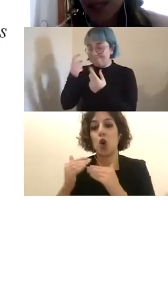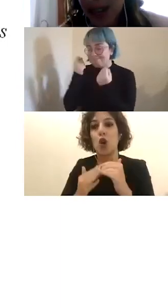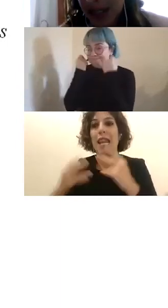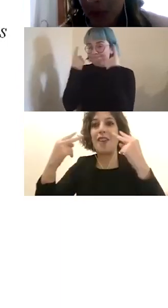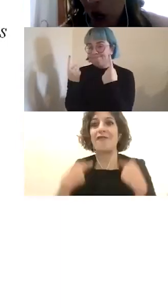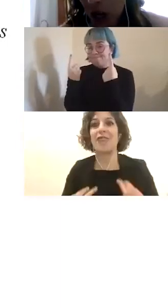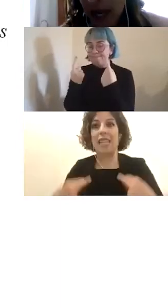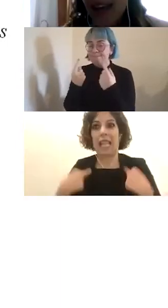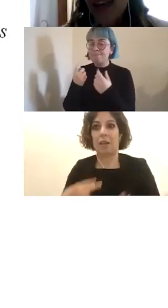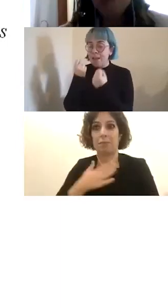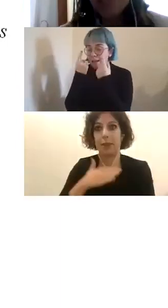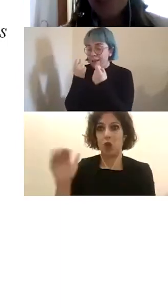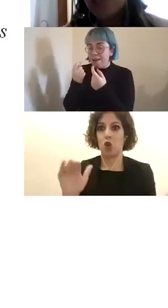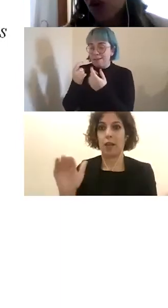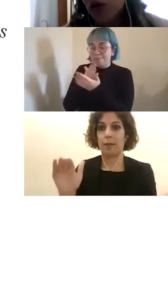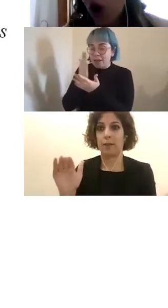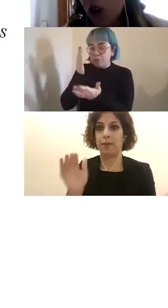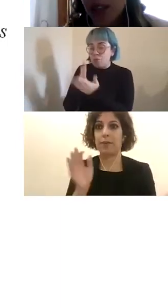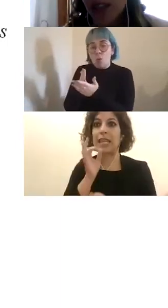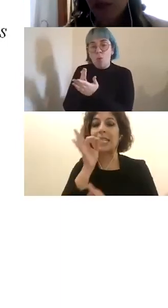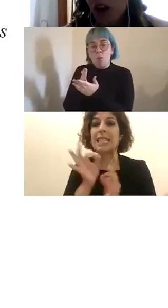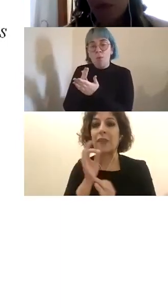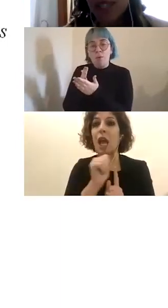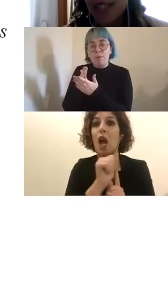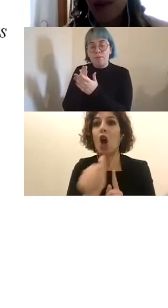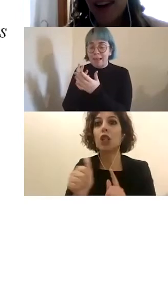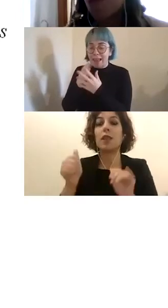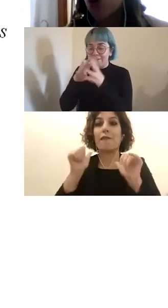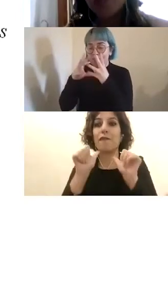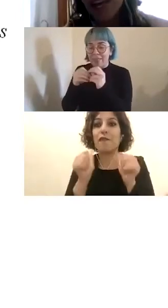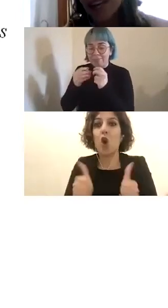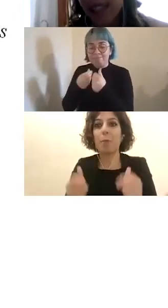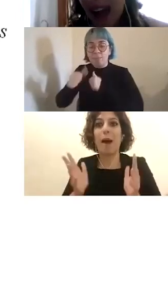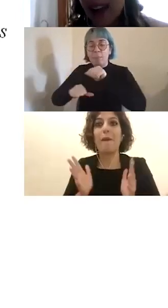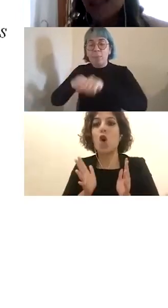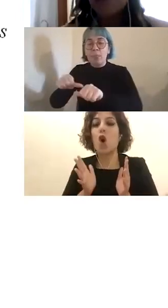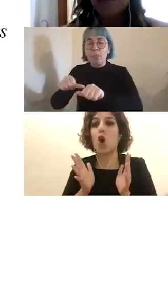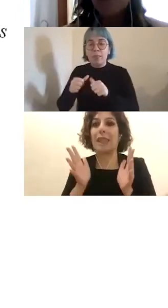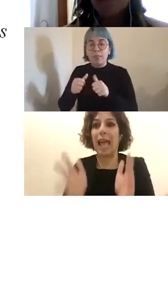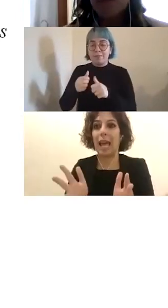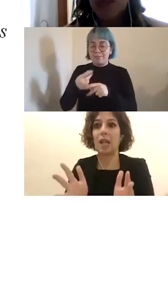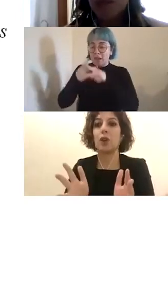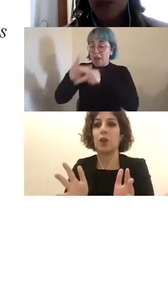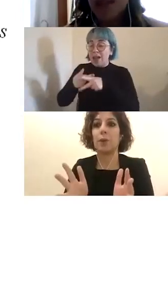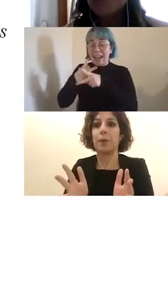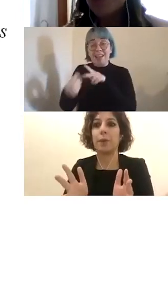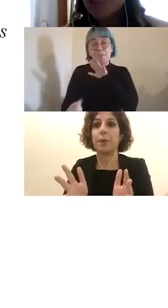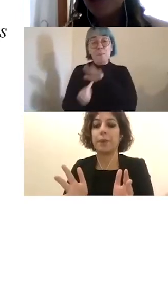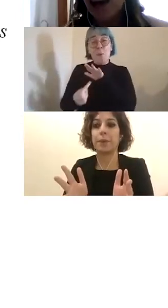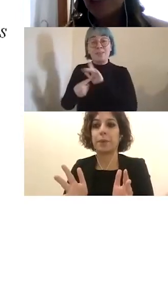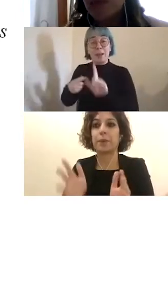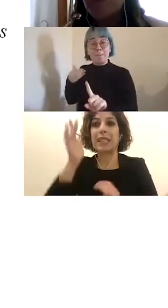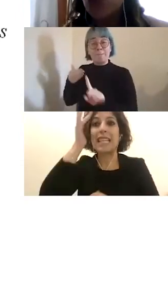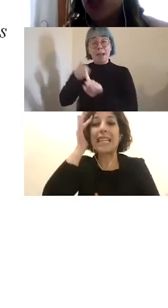understand that the guardian's work has an important impact